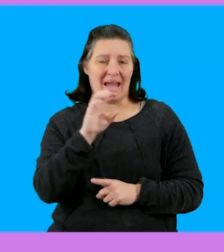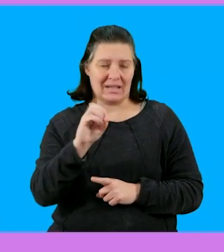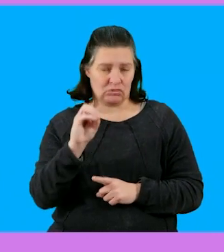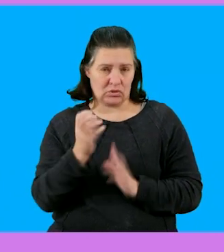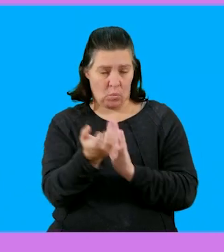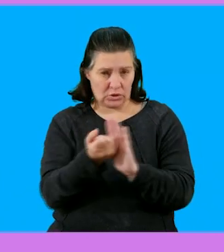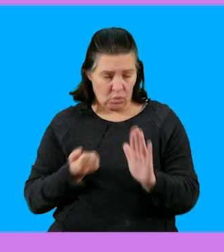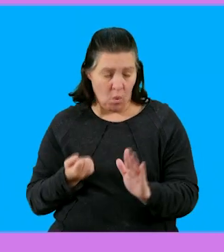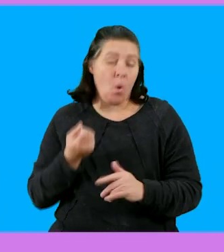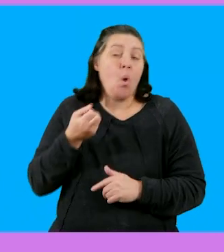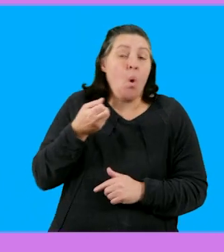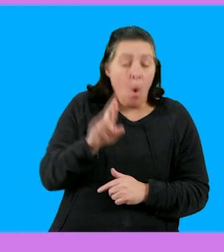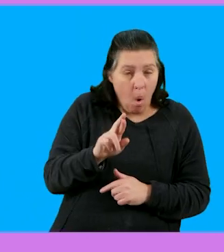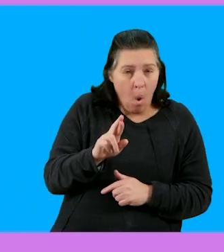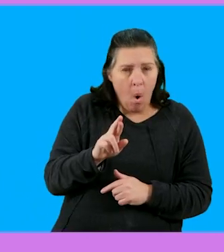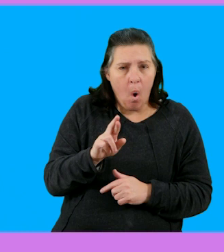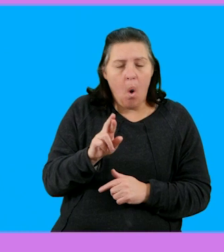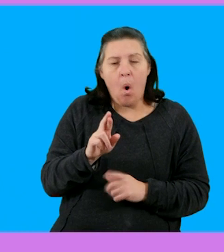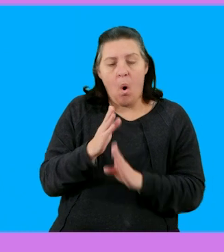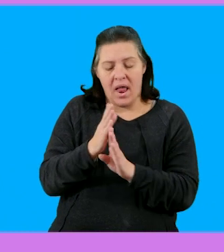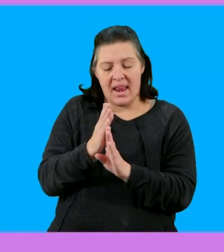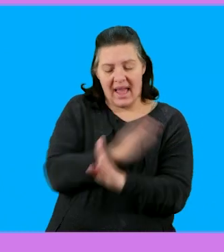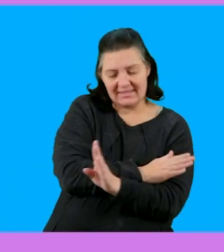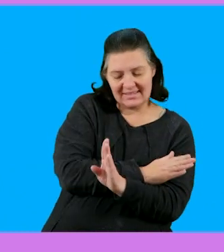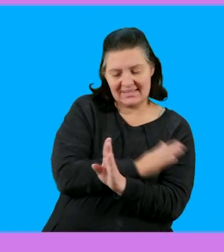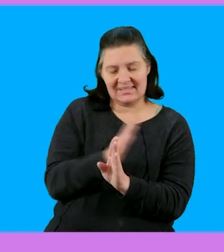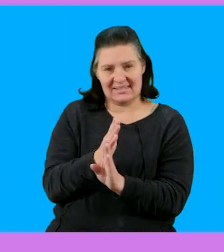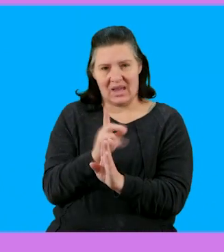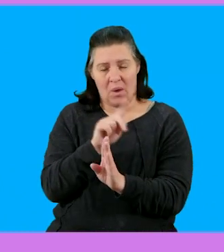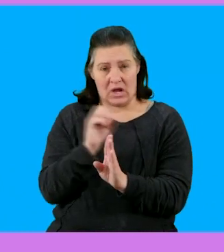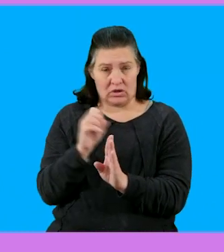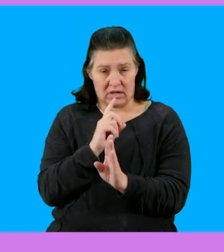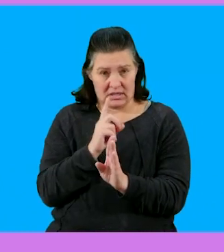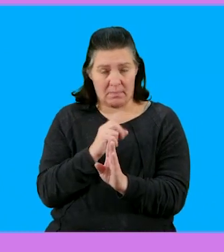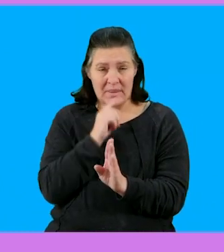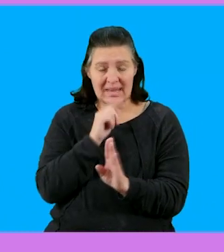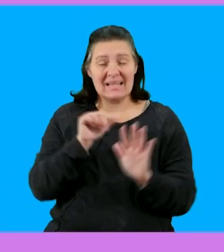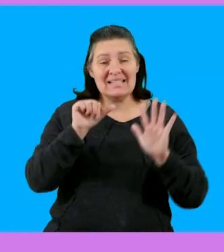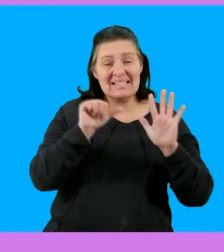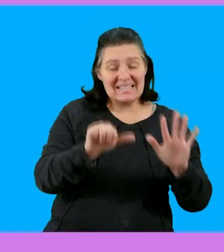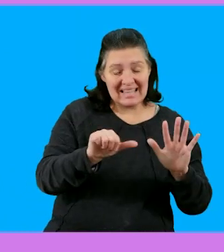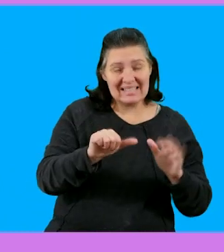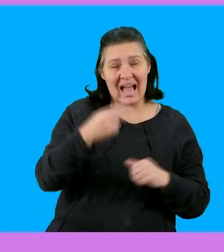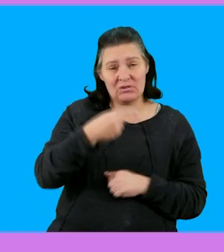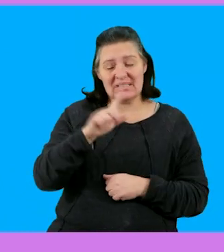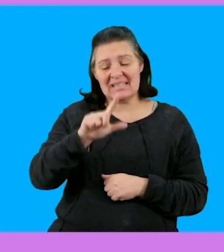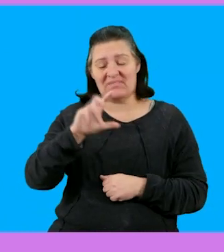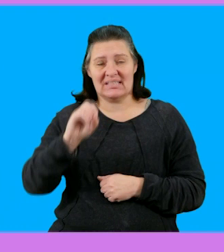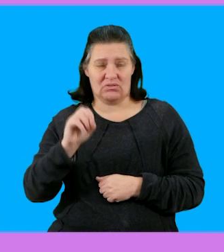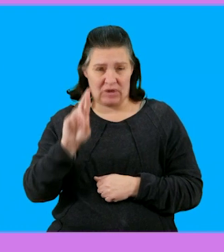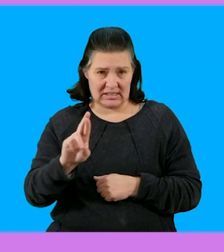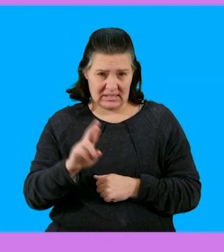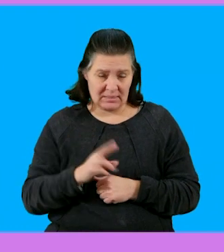100 Rand withdrawn or part thereof. Now if we look at our amount, it's 670